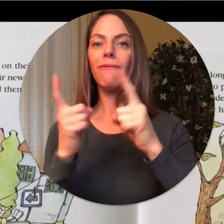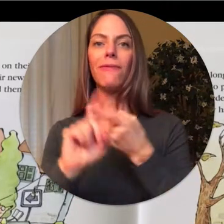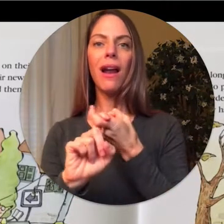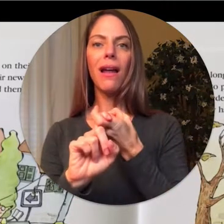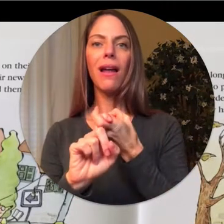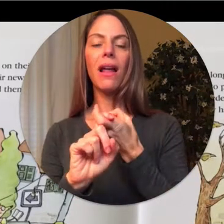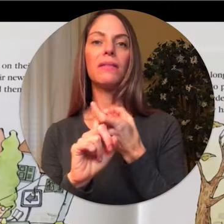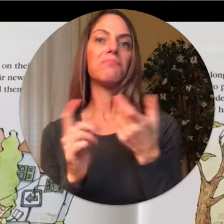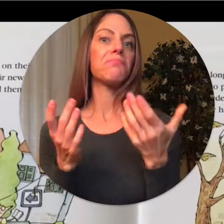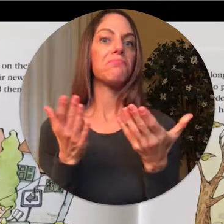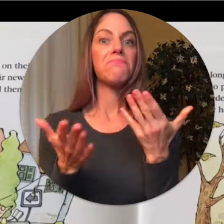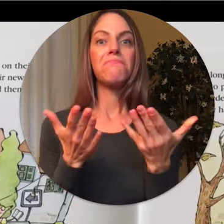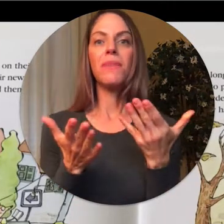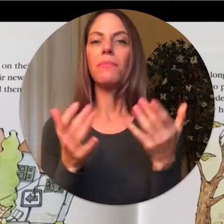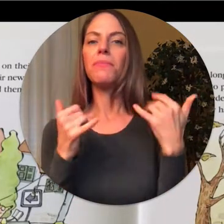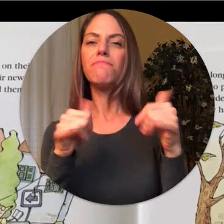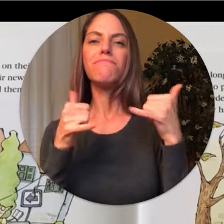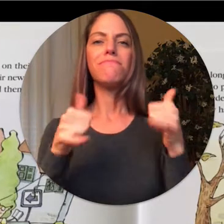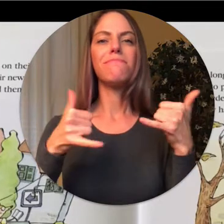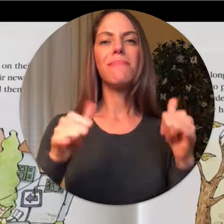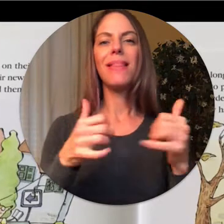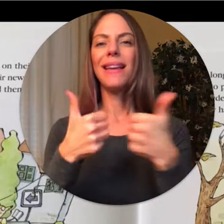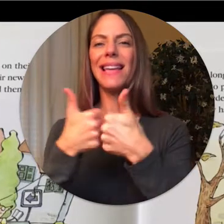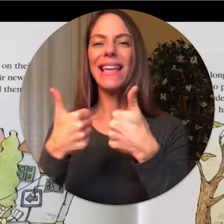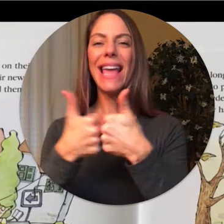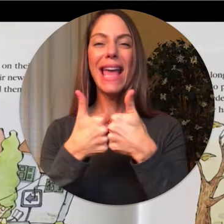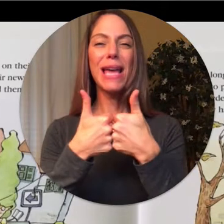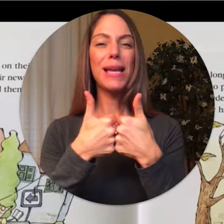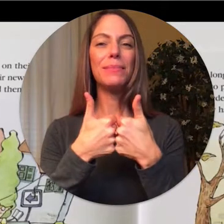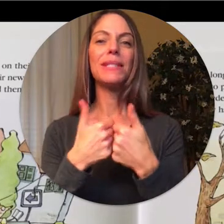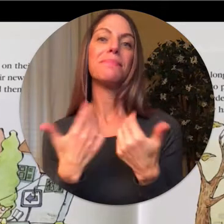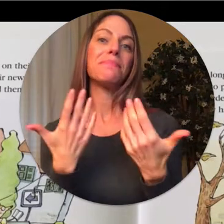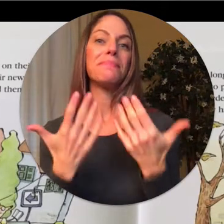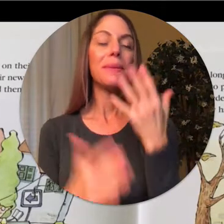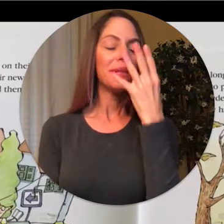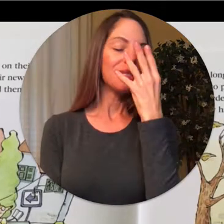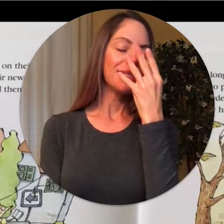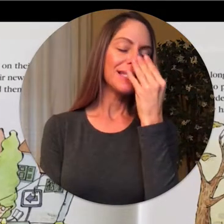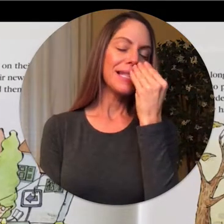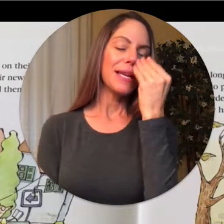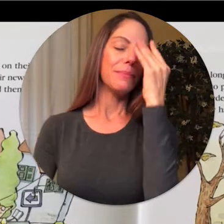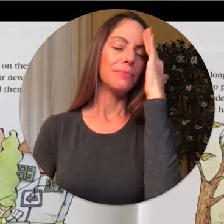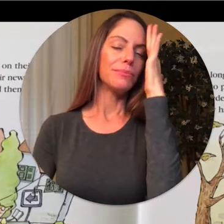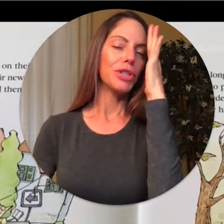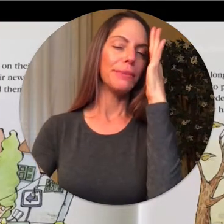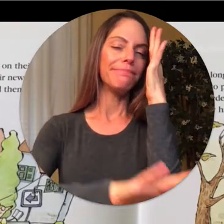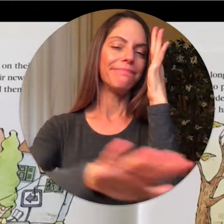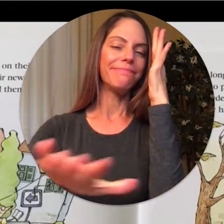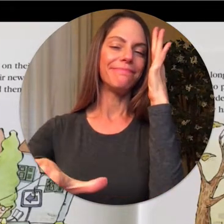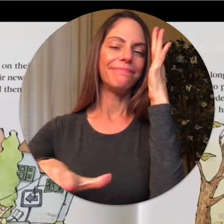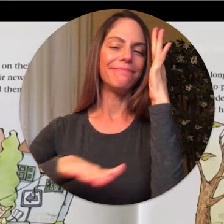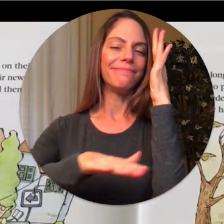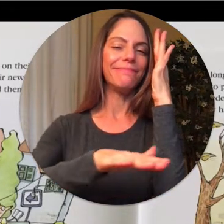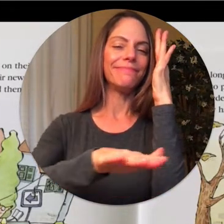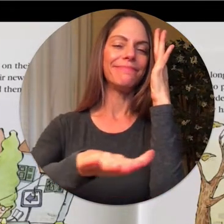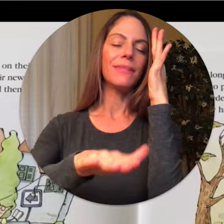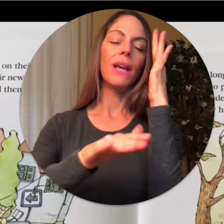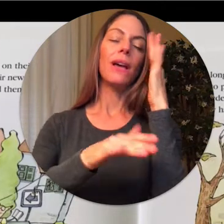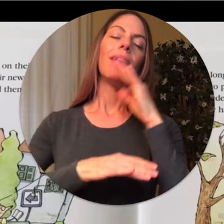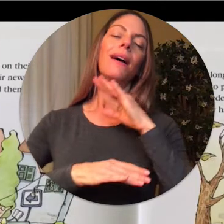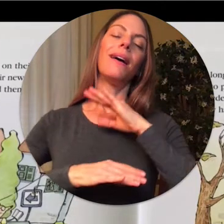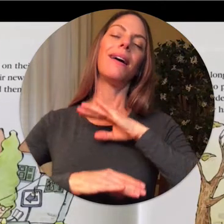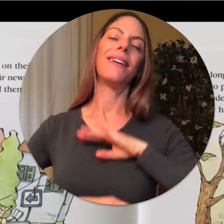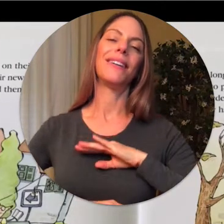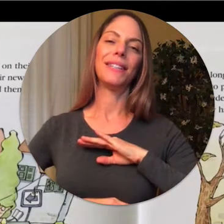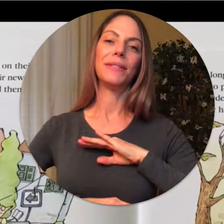played hide and seek all morning and then took a nap in the shade during the hot afternoon. The long summer days grew shorter. Many